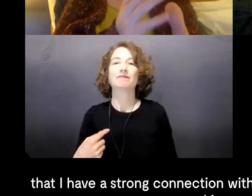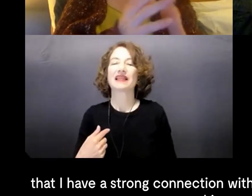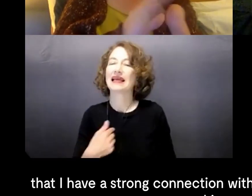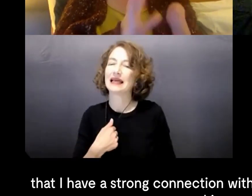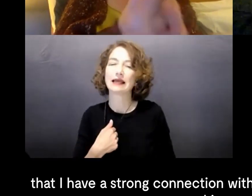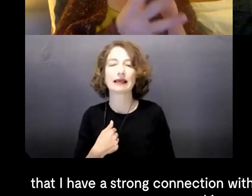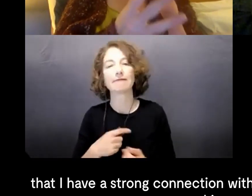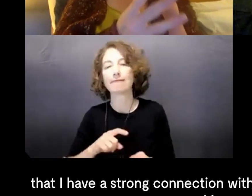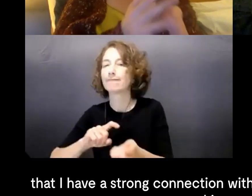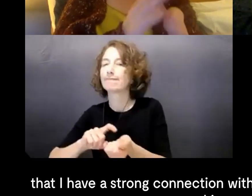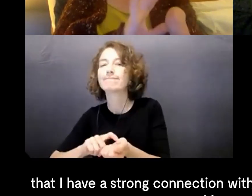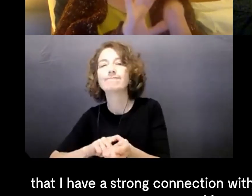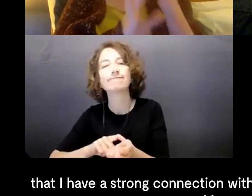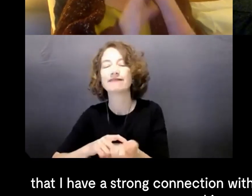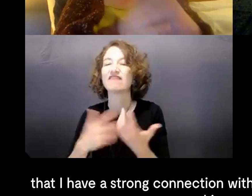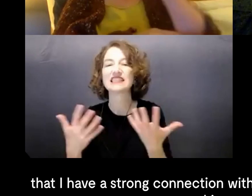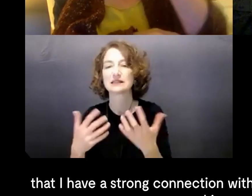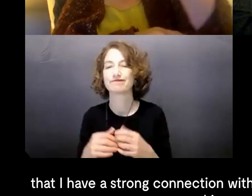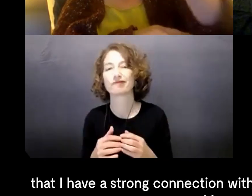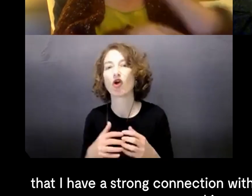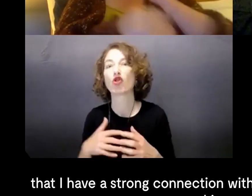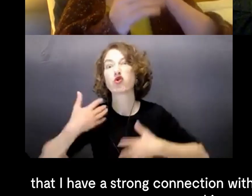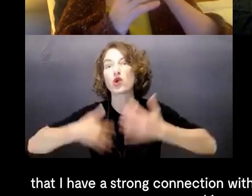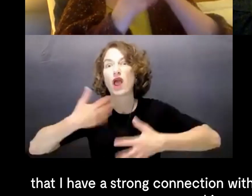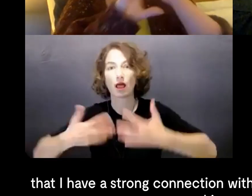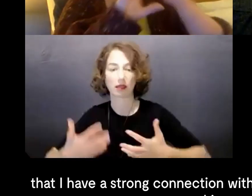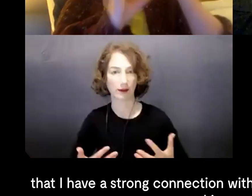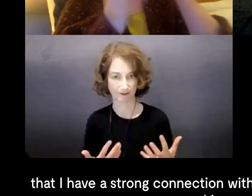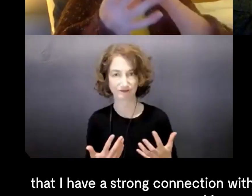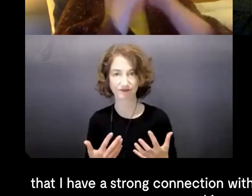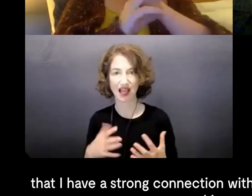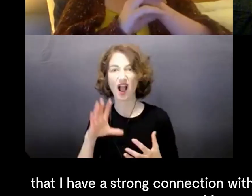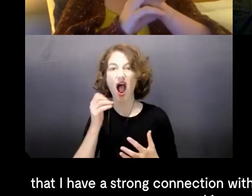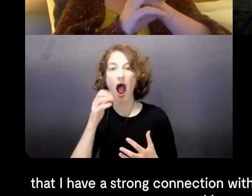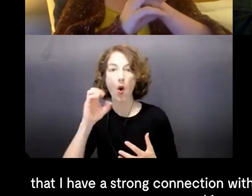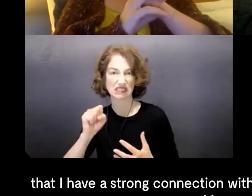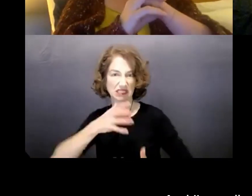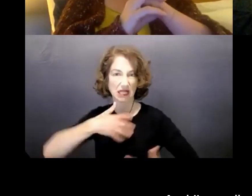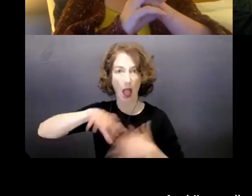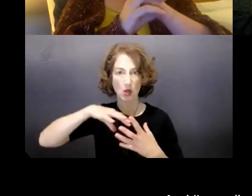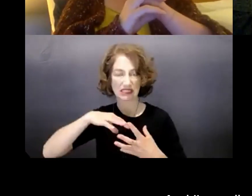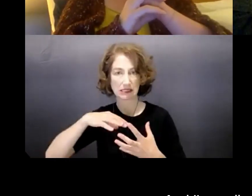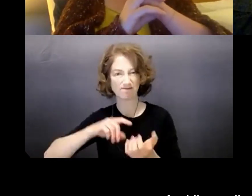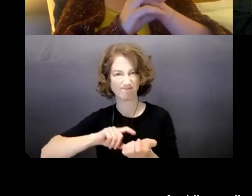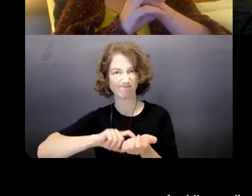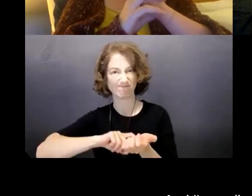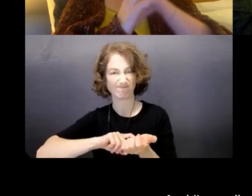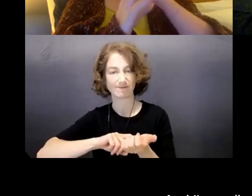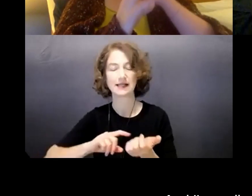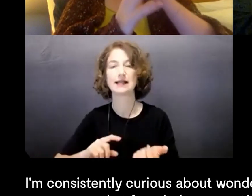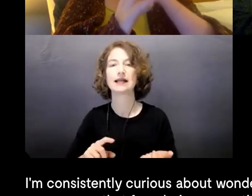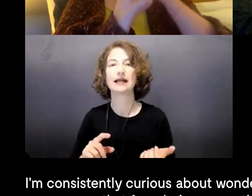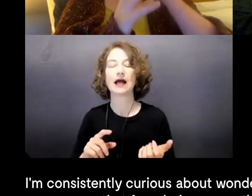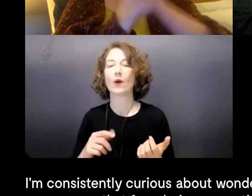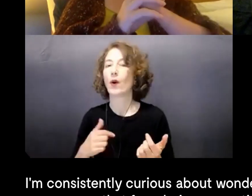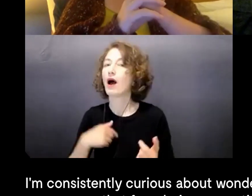connection with the notion of mess in my life and in my work, and I'm really